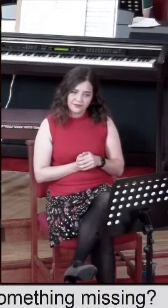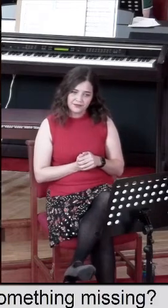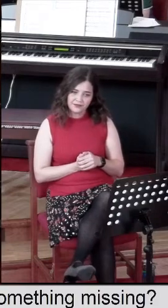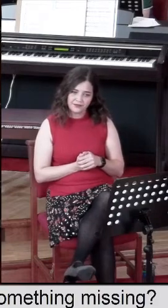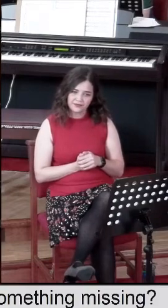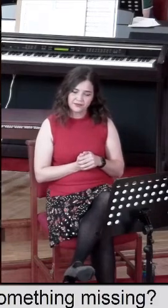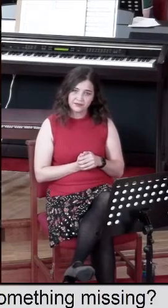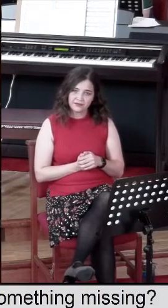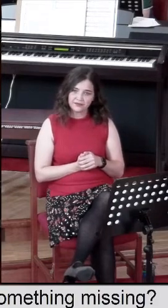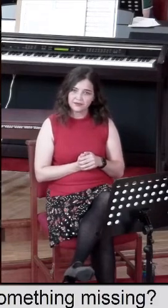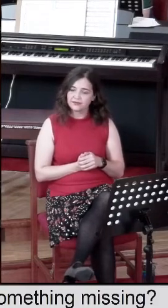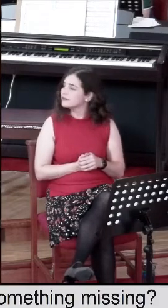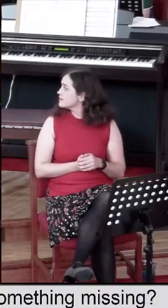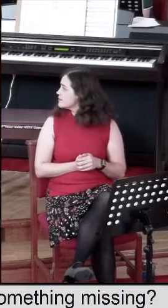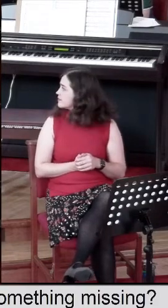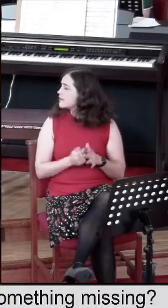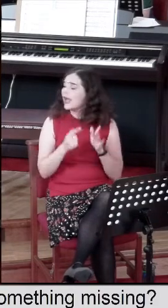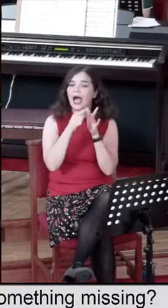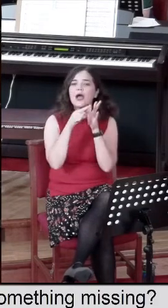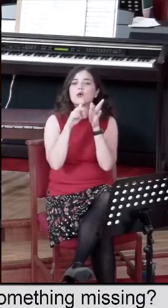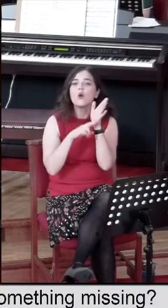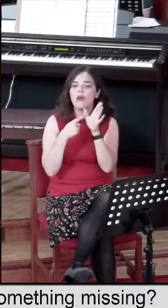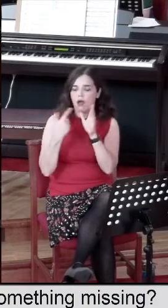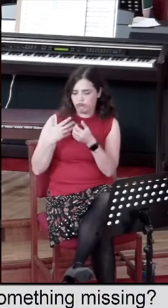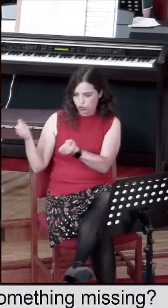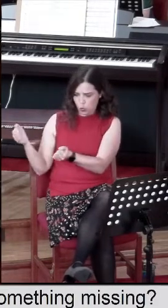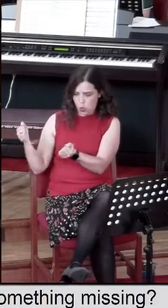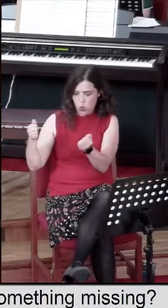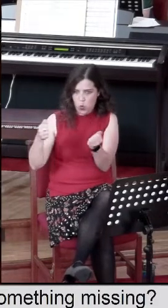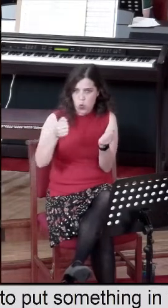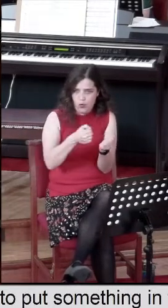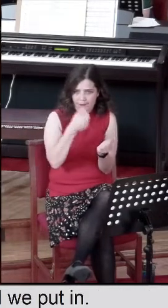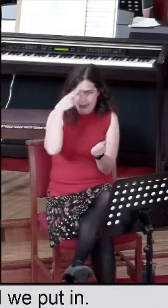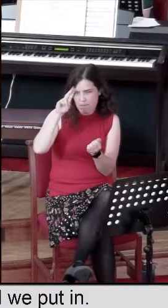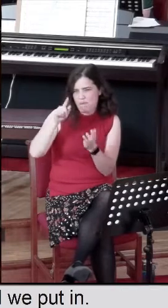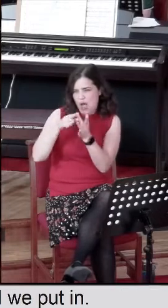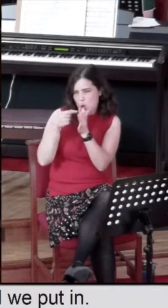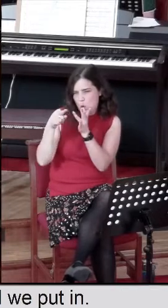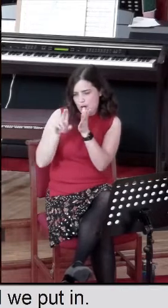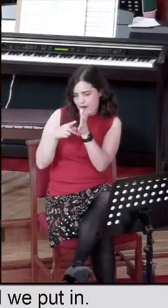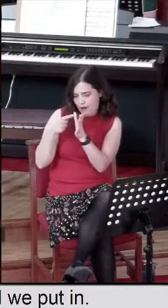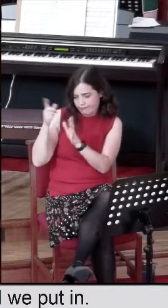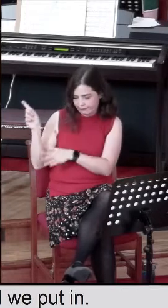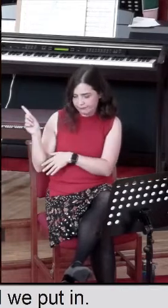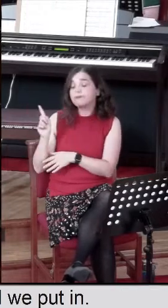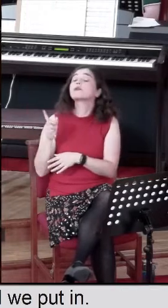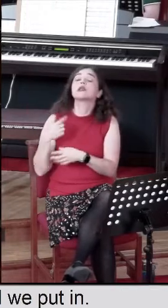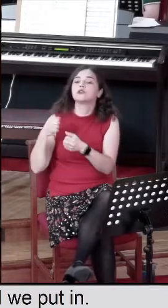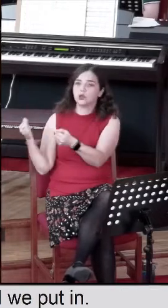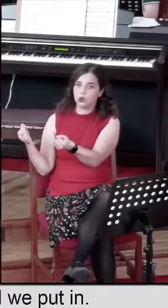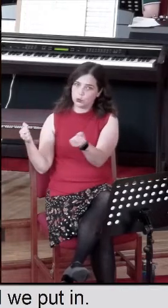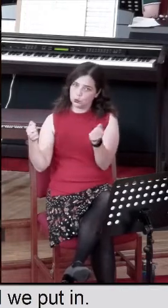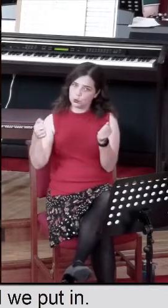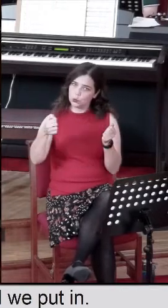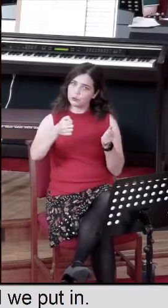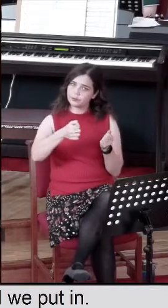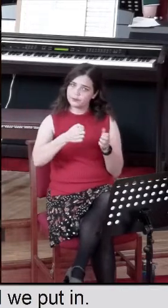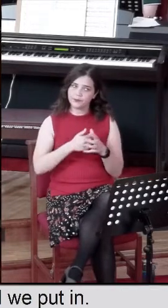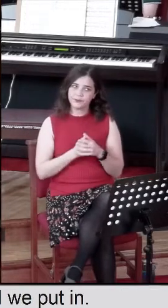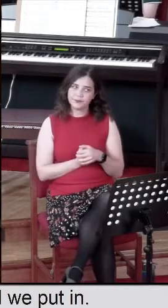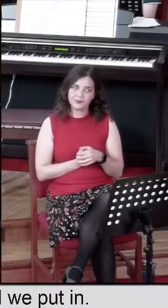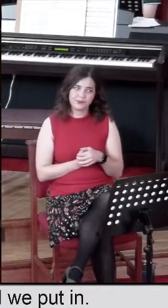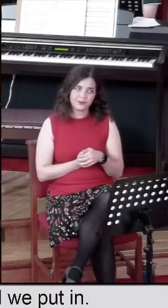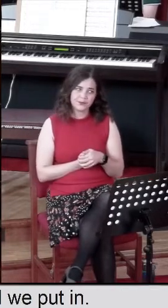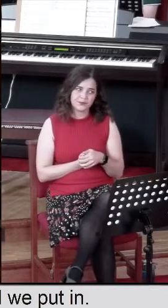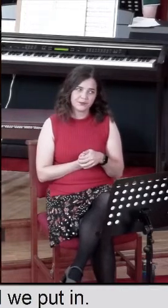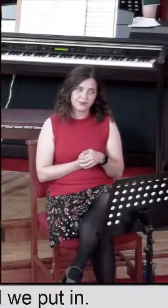Fiona. Fiona? No, Iona. Iona, sorry, right, Iona. Do you want to show everybody? One plus three plus three. Show everybody, turn right round.